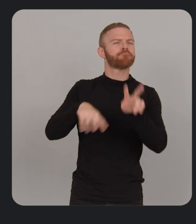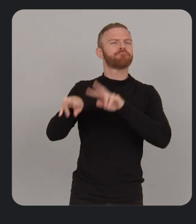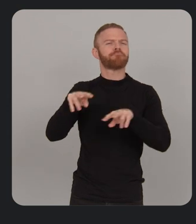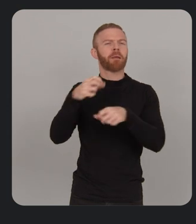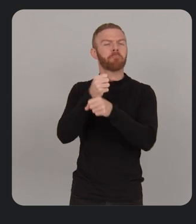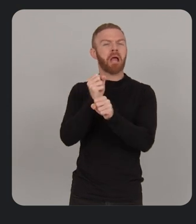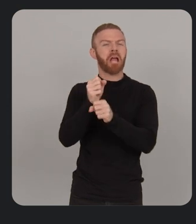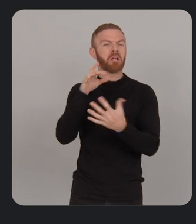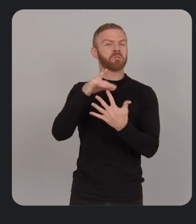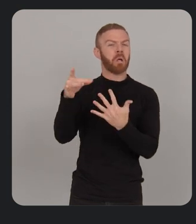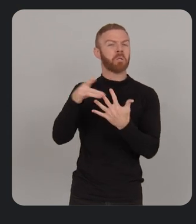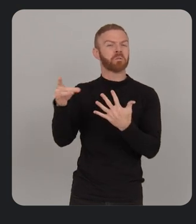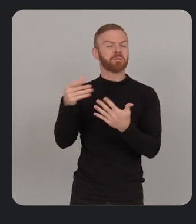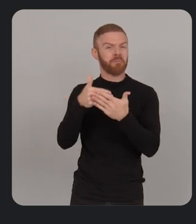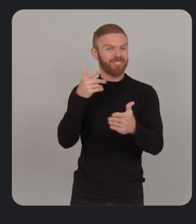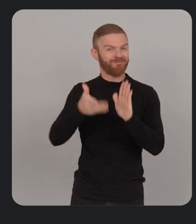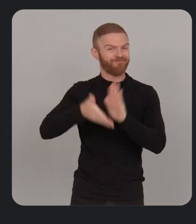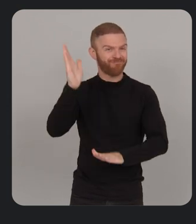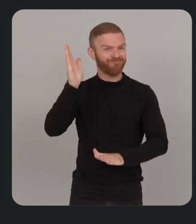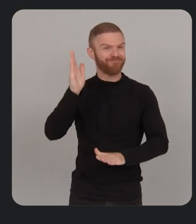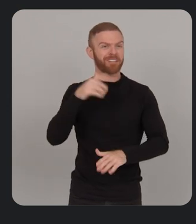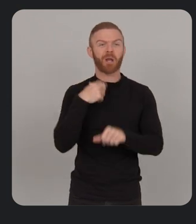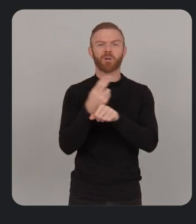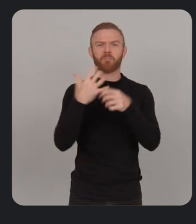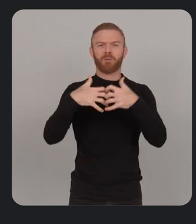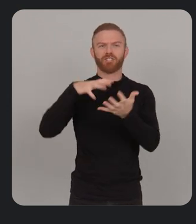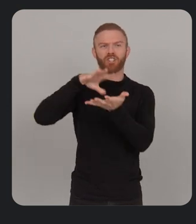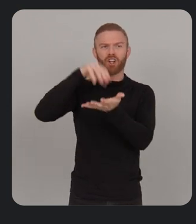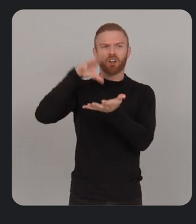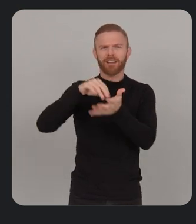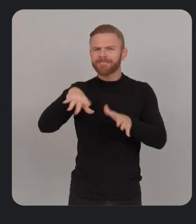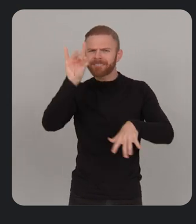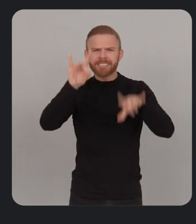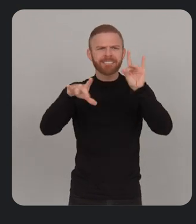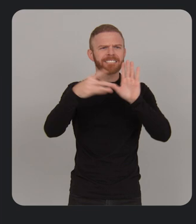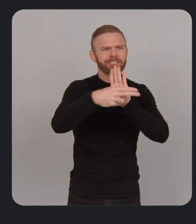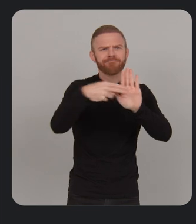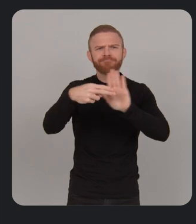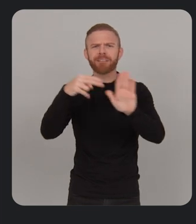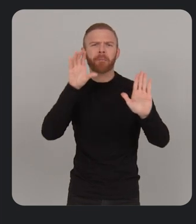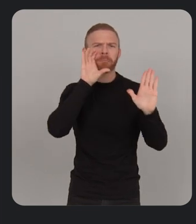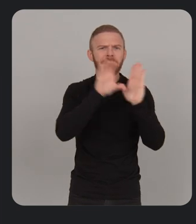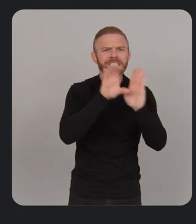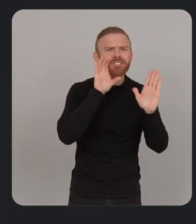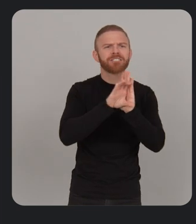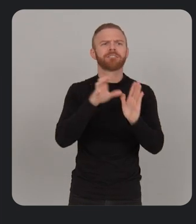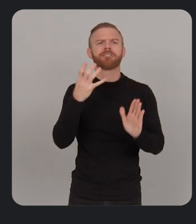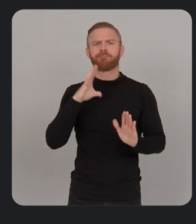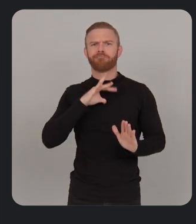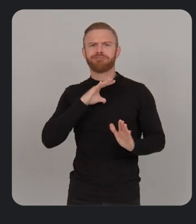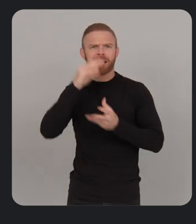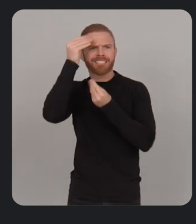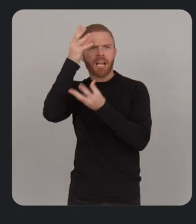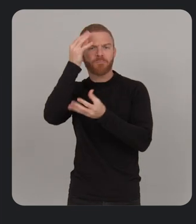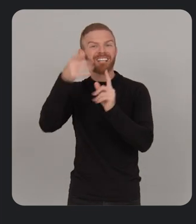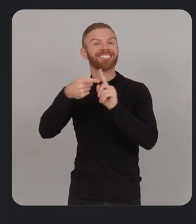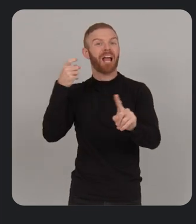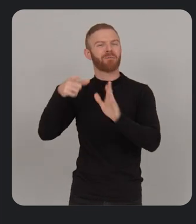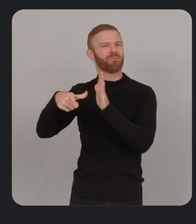before you go. We use machine learning to find and highlight pictures and helpful insights from reviews.